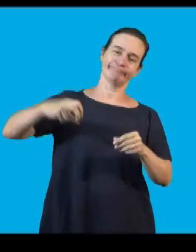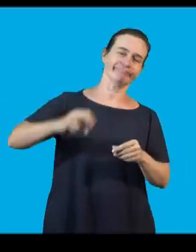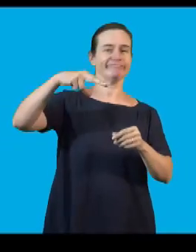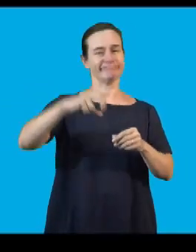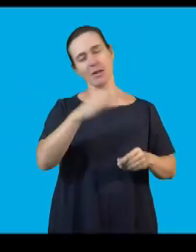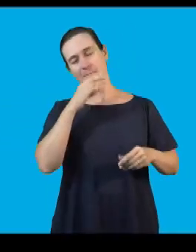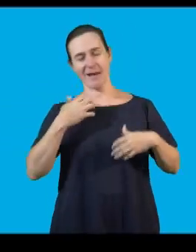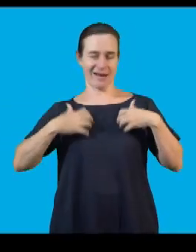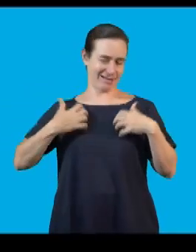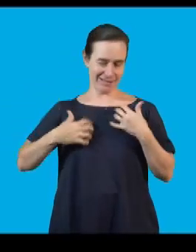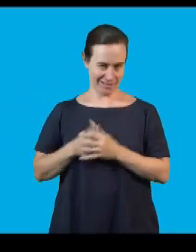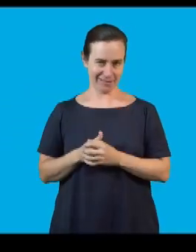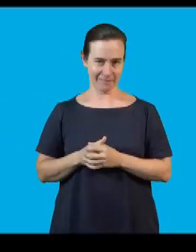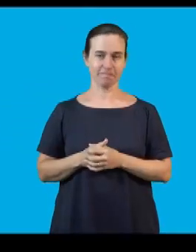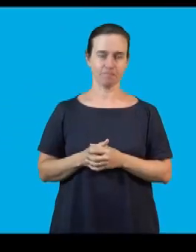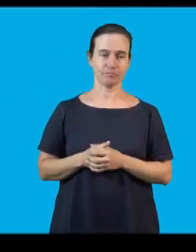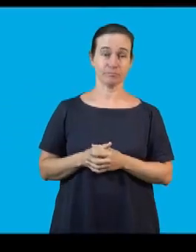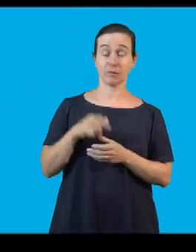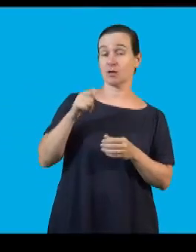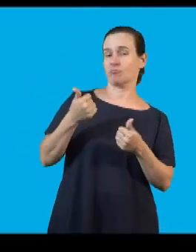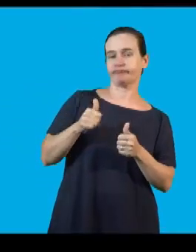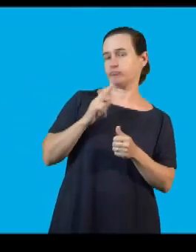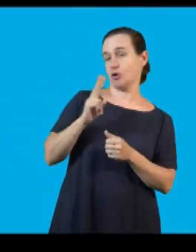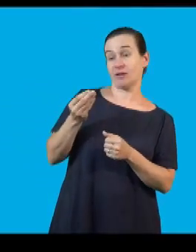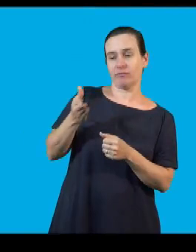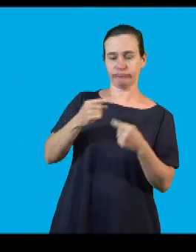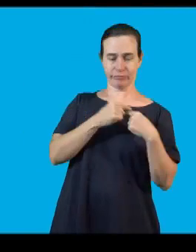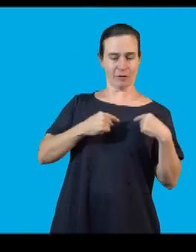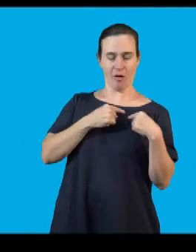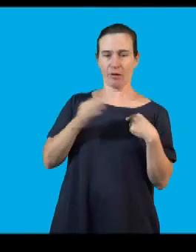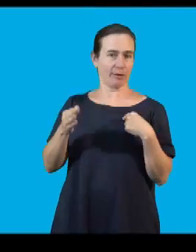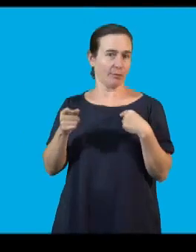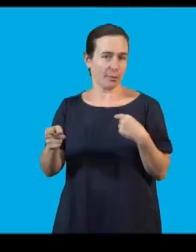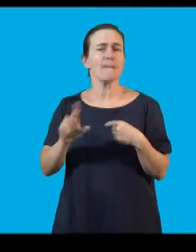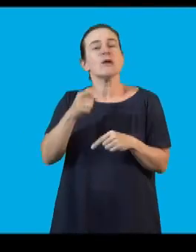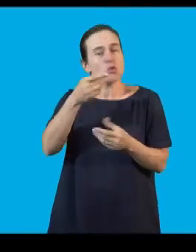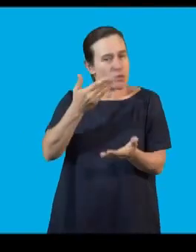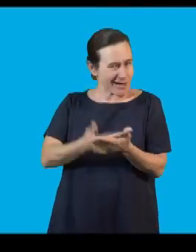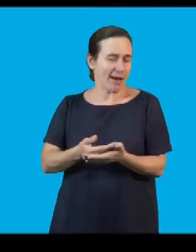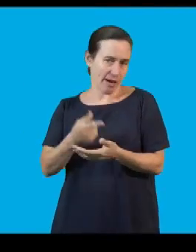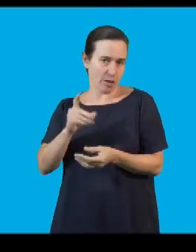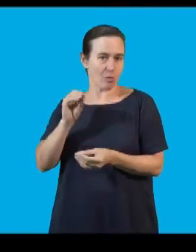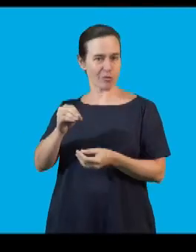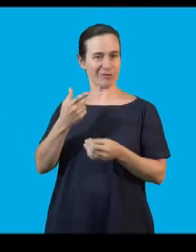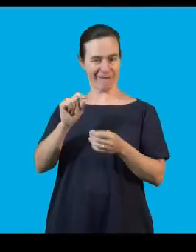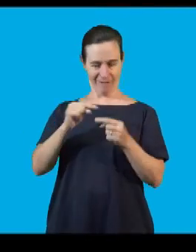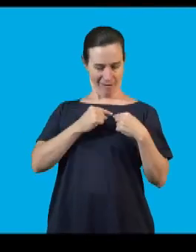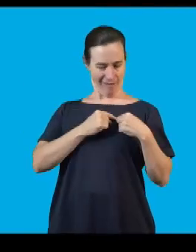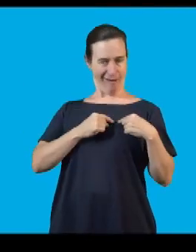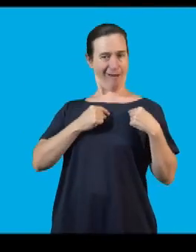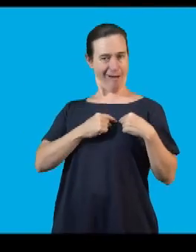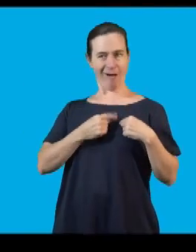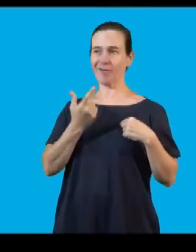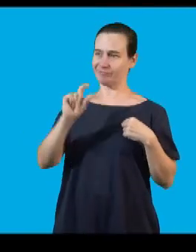right? So the solution doesn't mention the little heart above the dog's head, but you can mention that